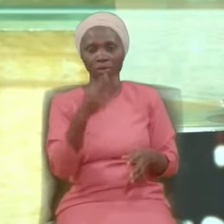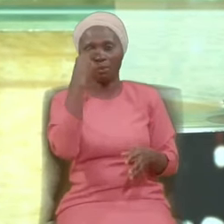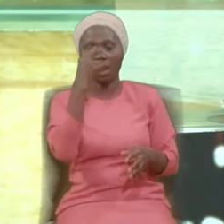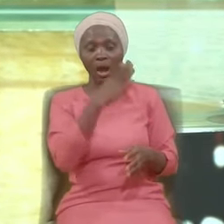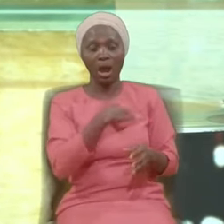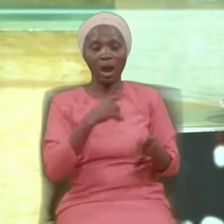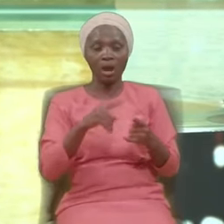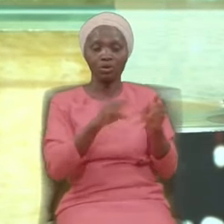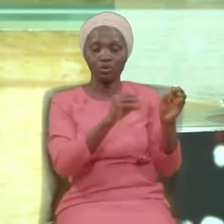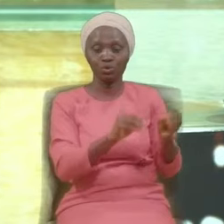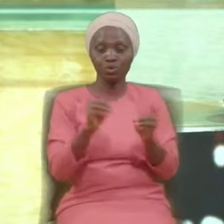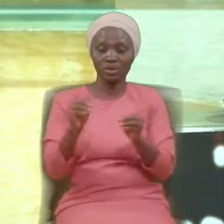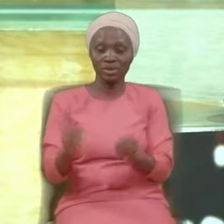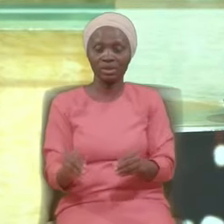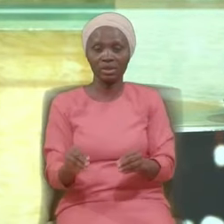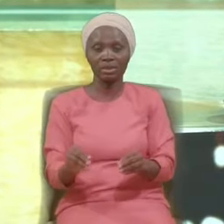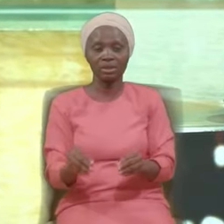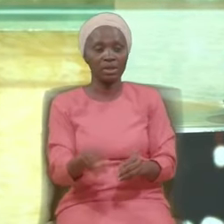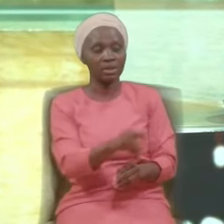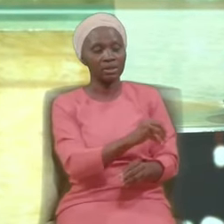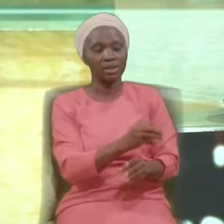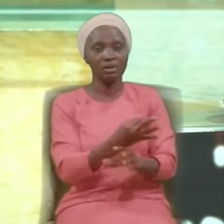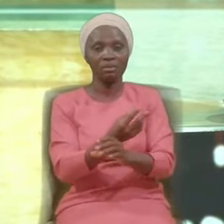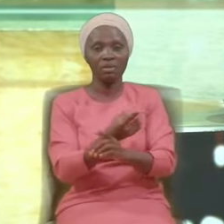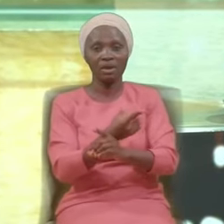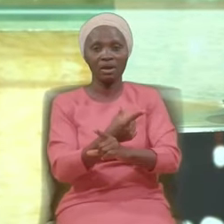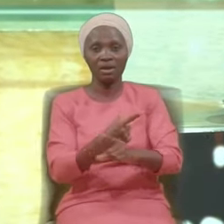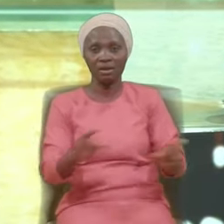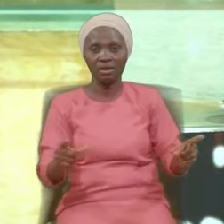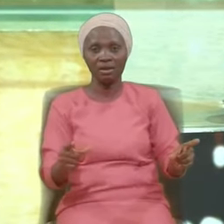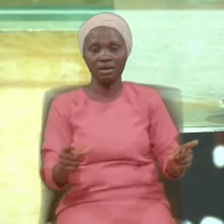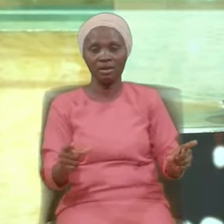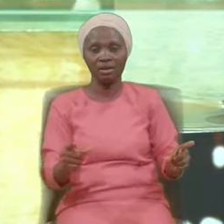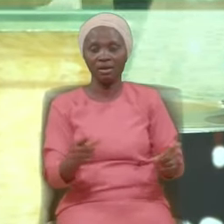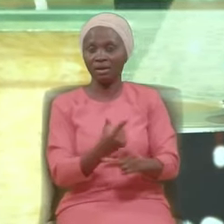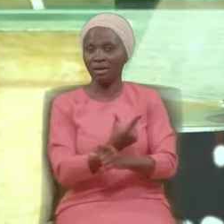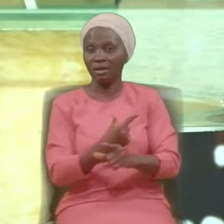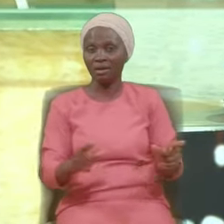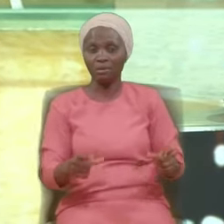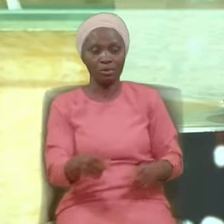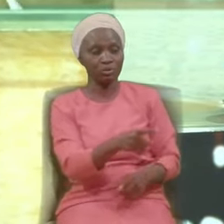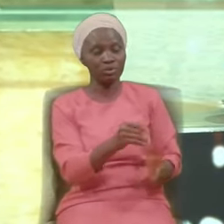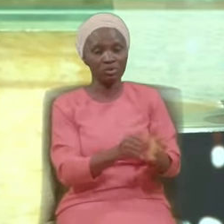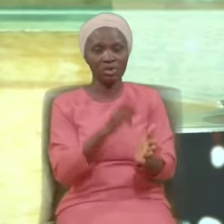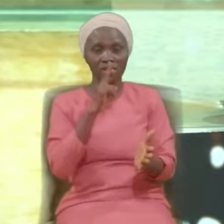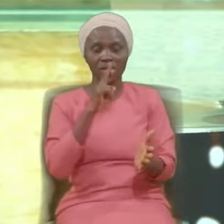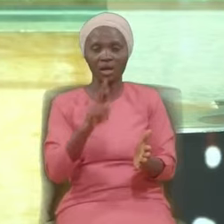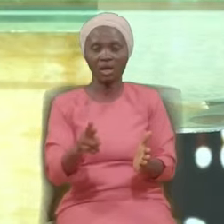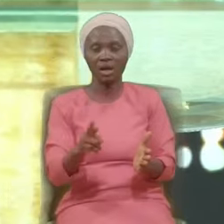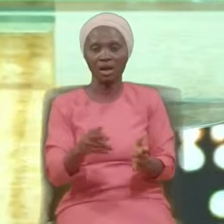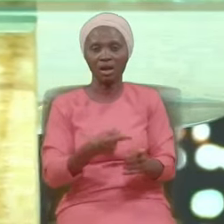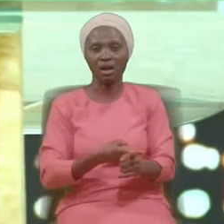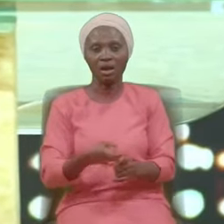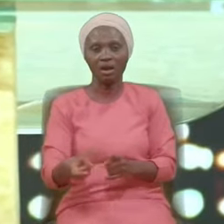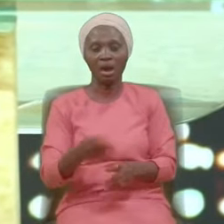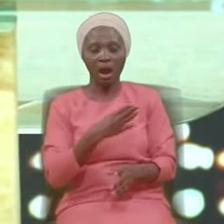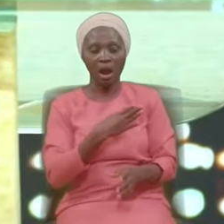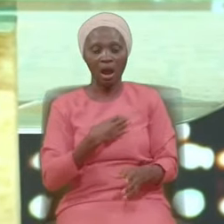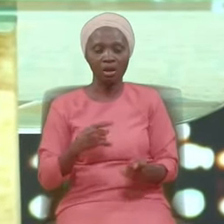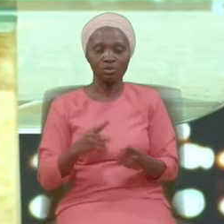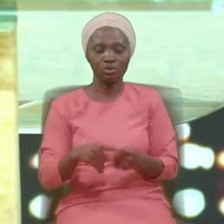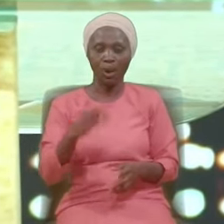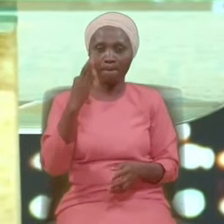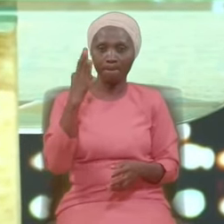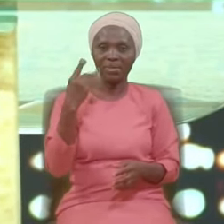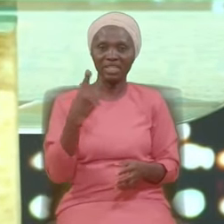set at liberty them that are bruised, and to preach the